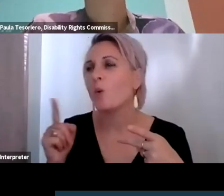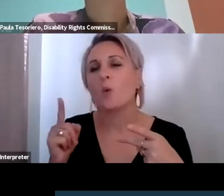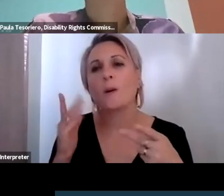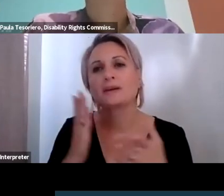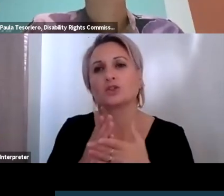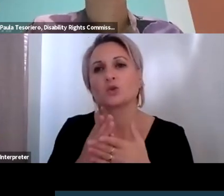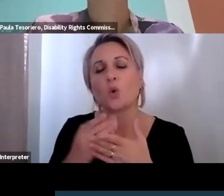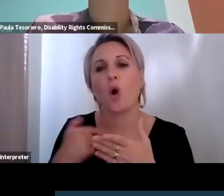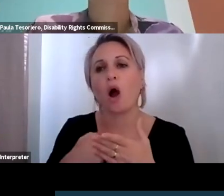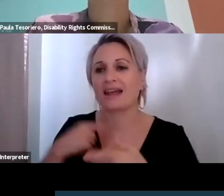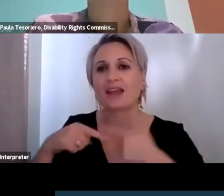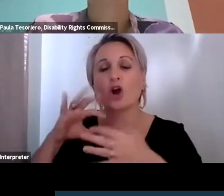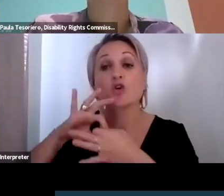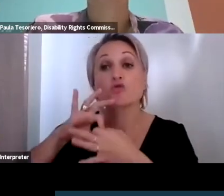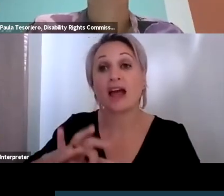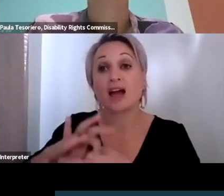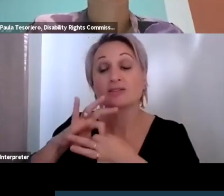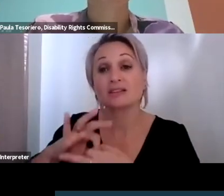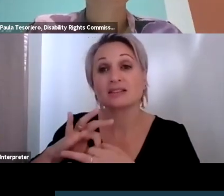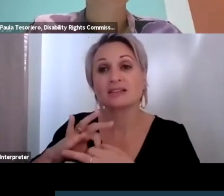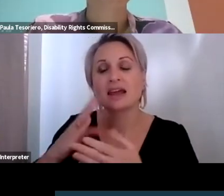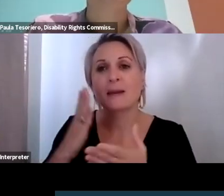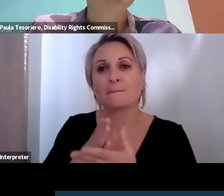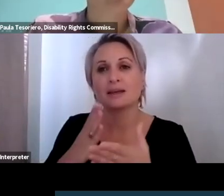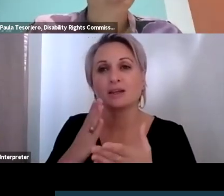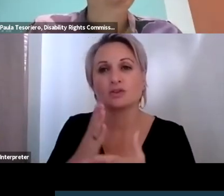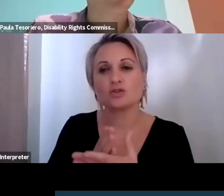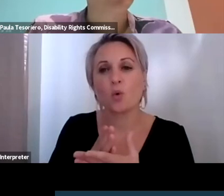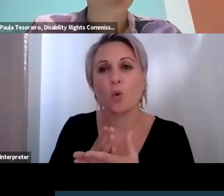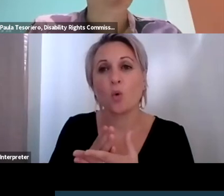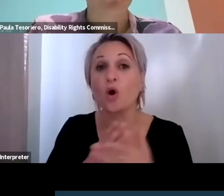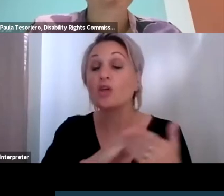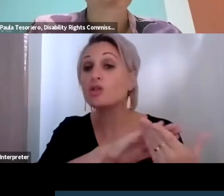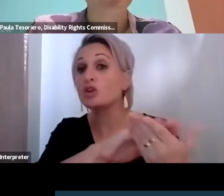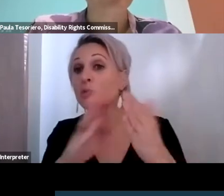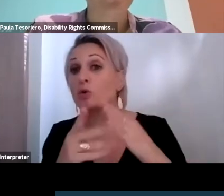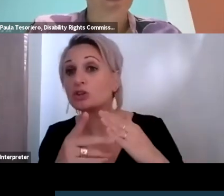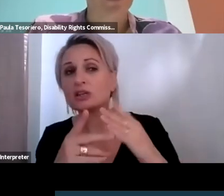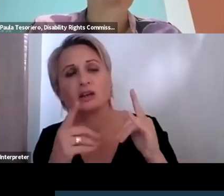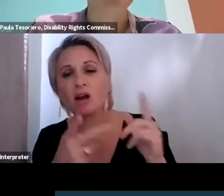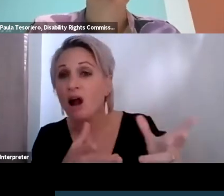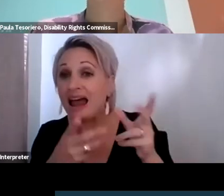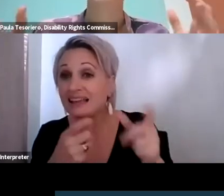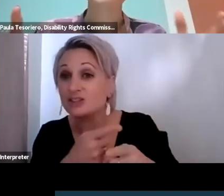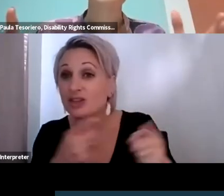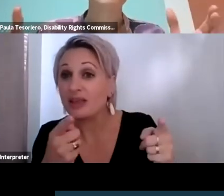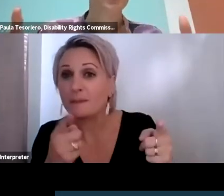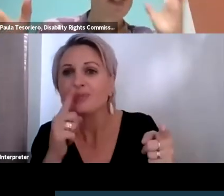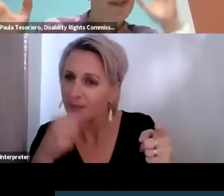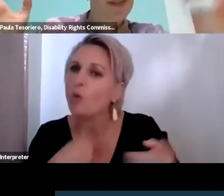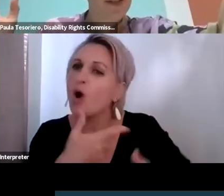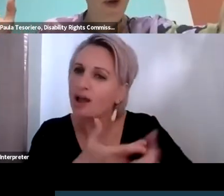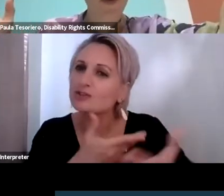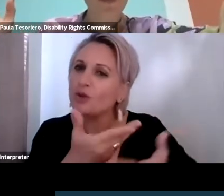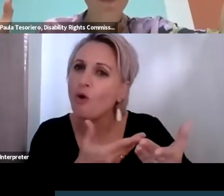grounded is making sure I check in and listen to the community of people that I serve, because it is very easy to